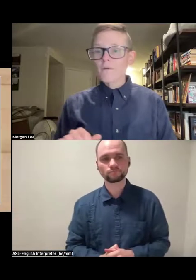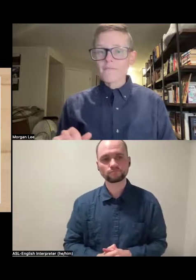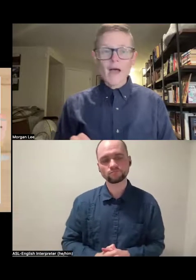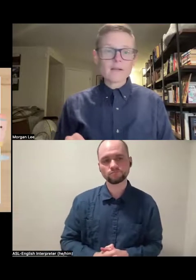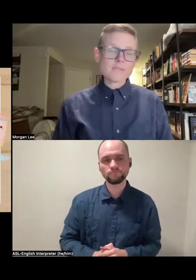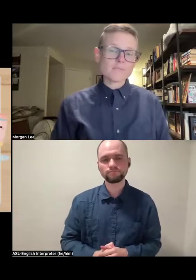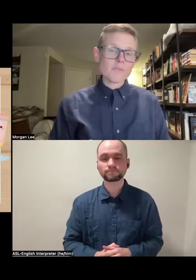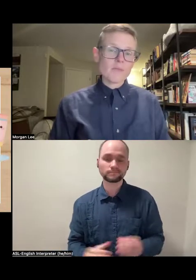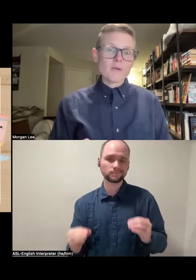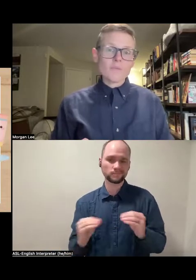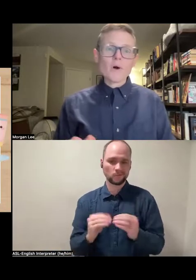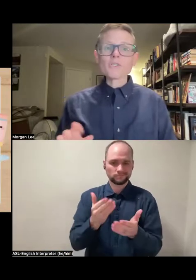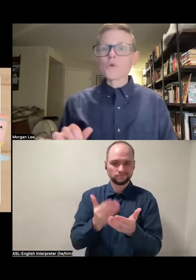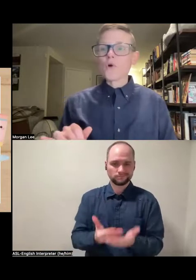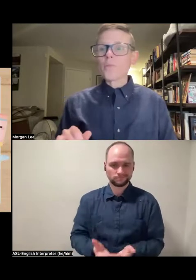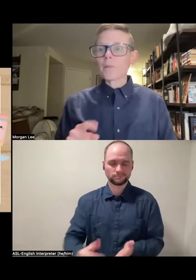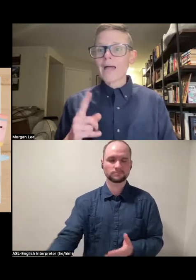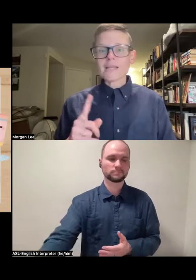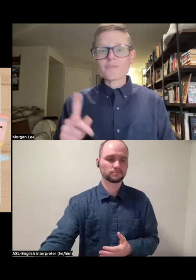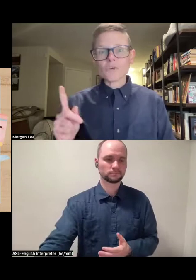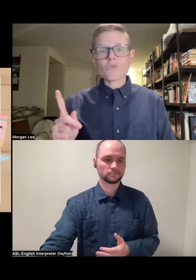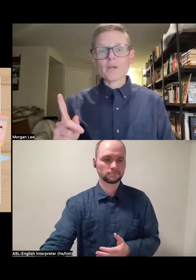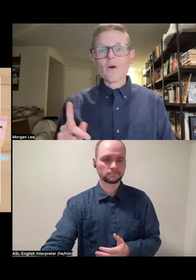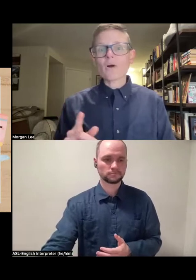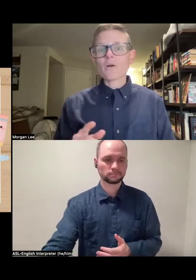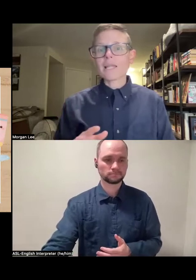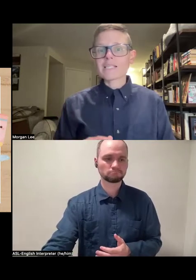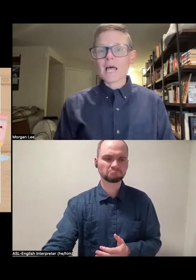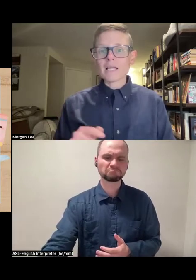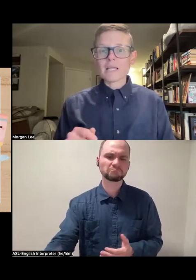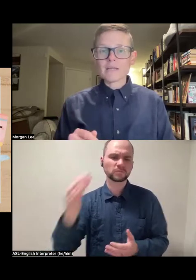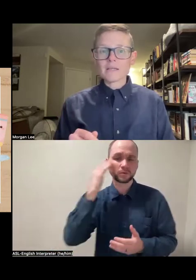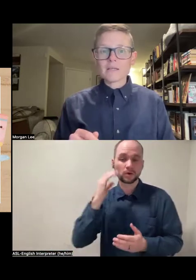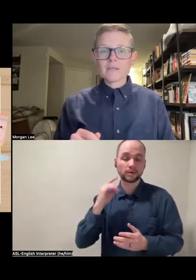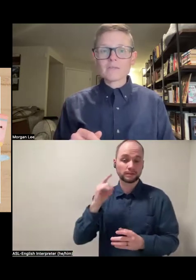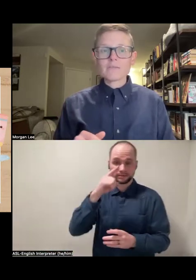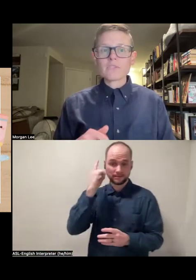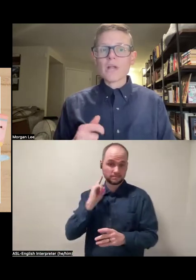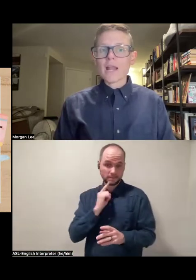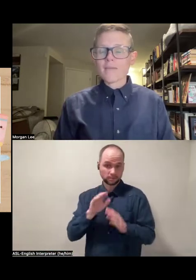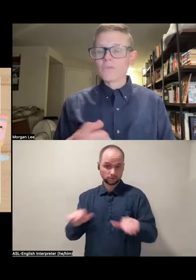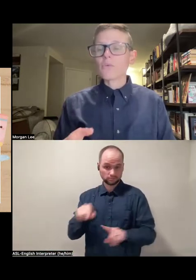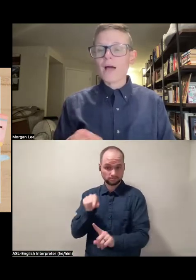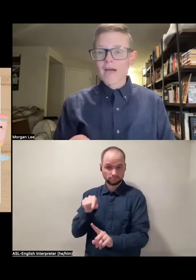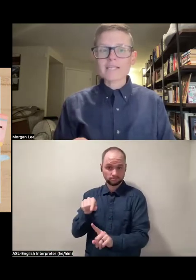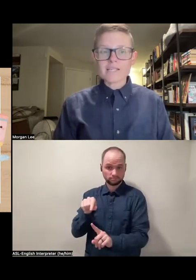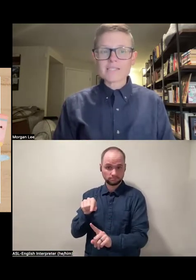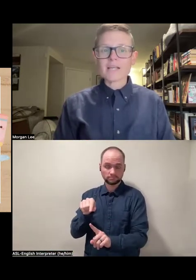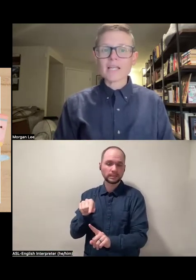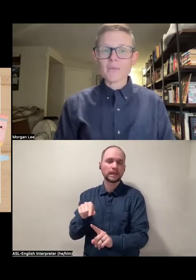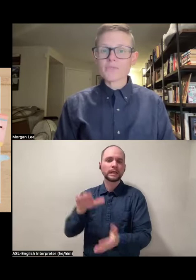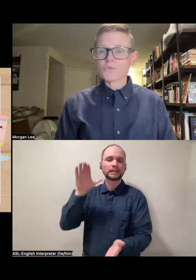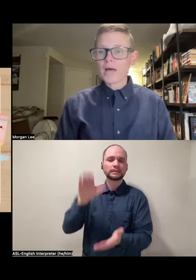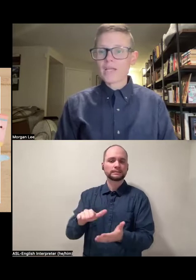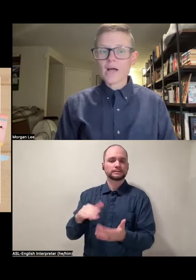Some more facts. We also know that Black deaf children are less likely to not have access to